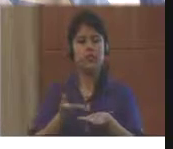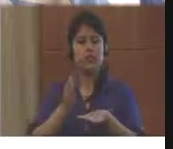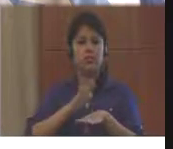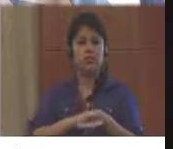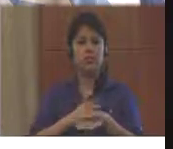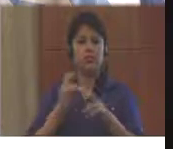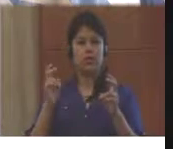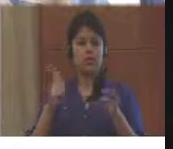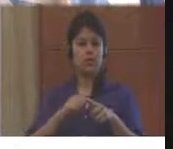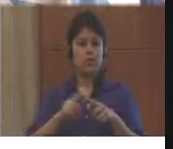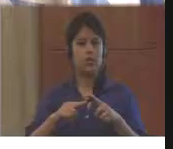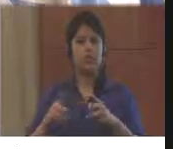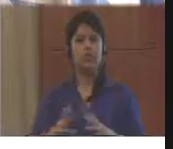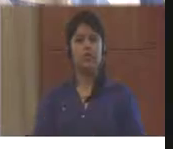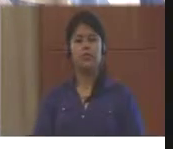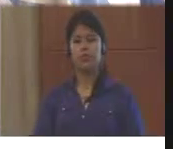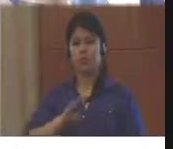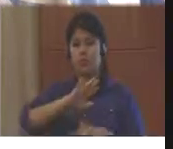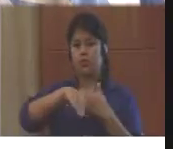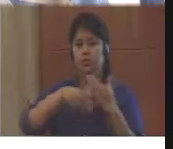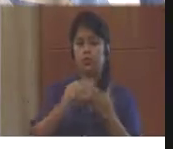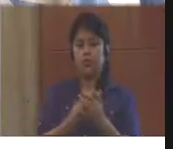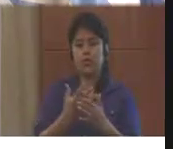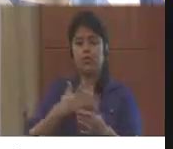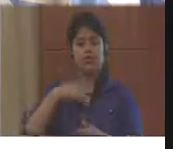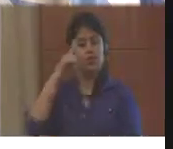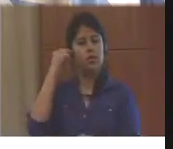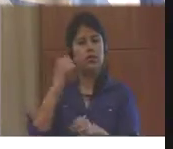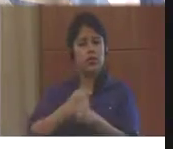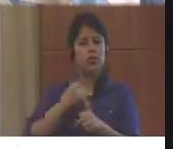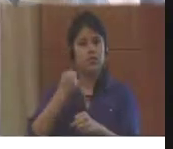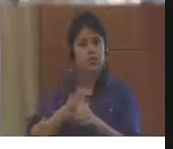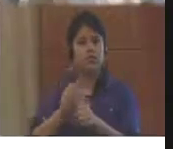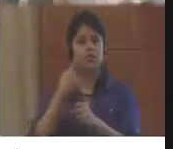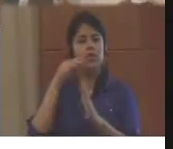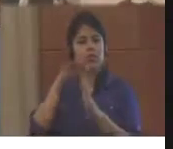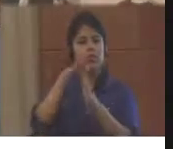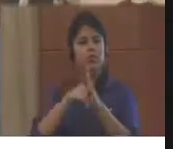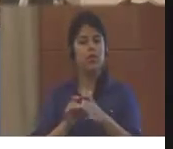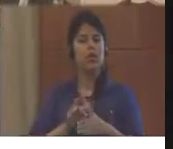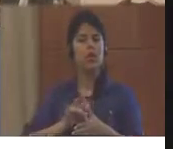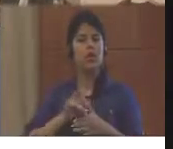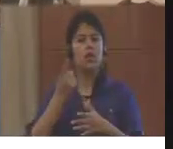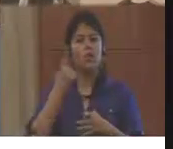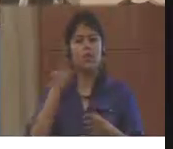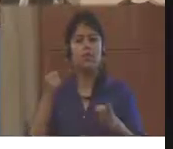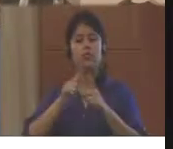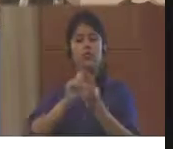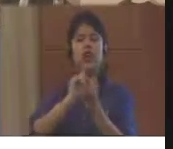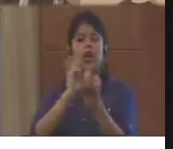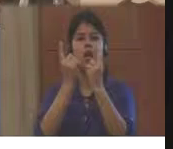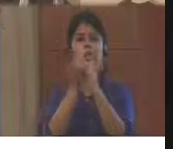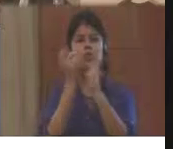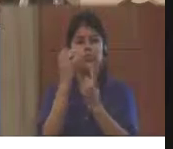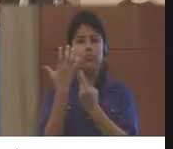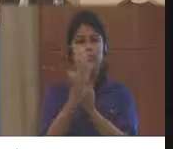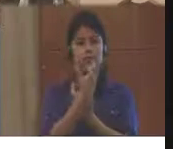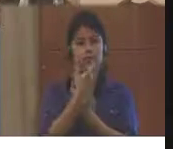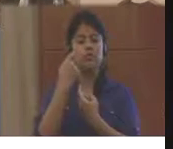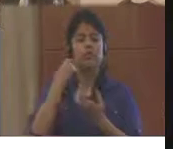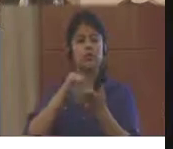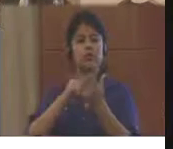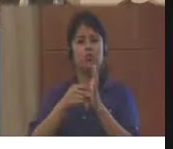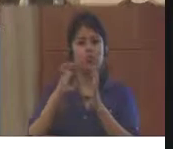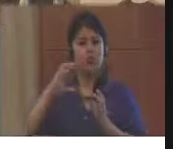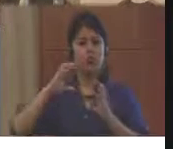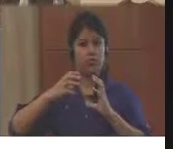What I would like is to read the following statement. All stakeholders are working towards tackling risk reduction and adaptation to climate